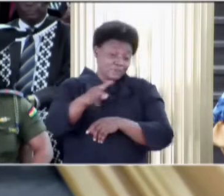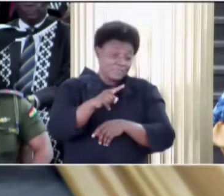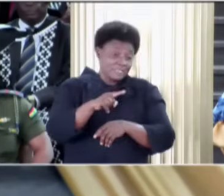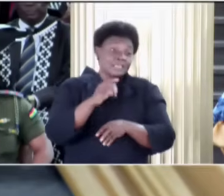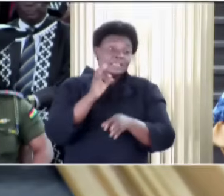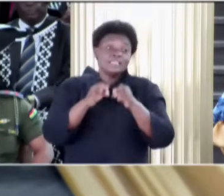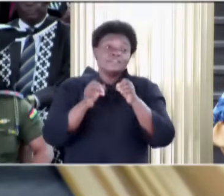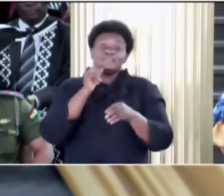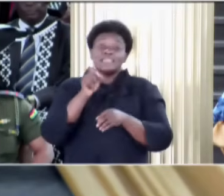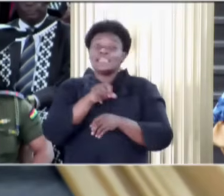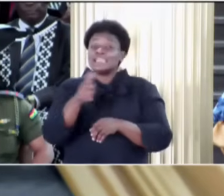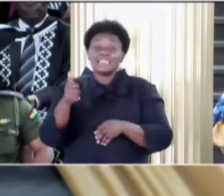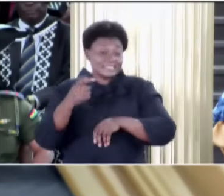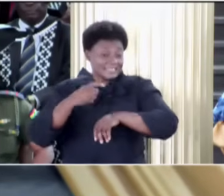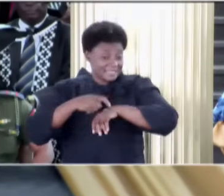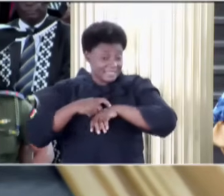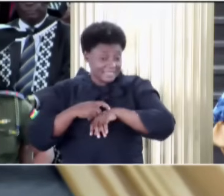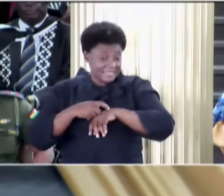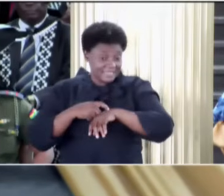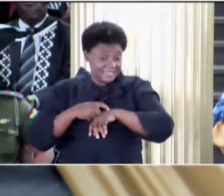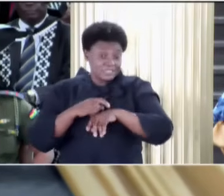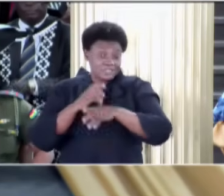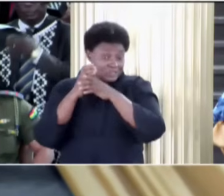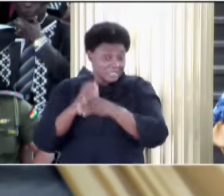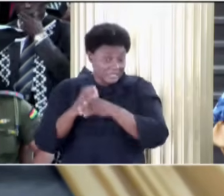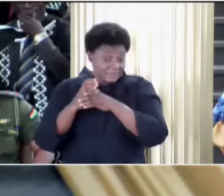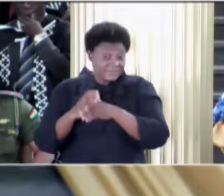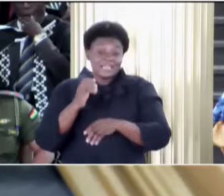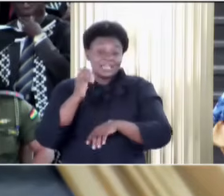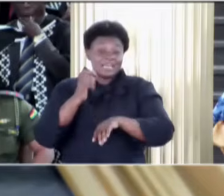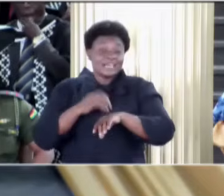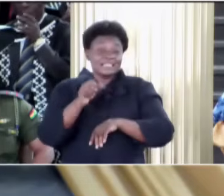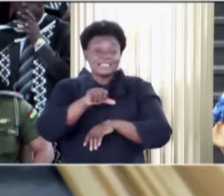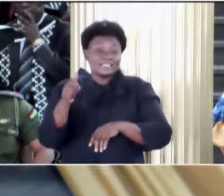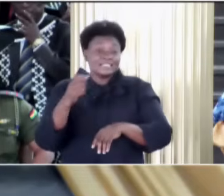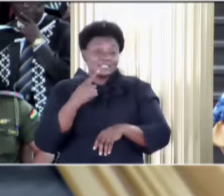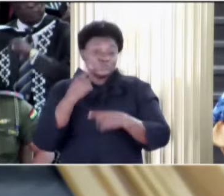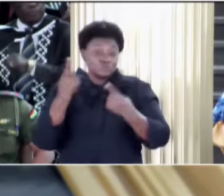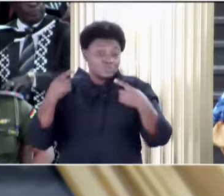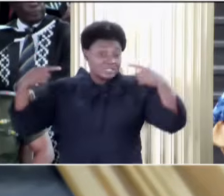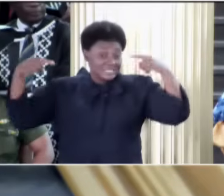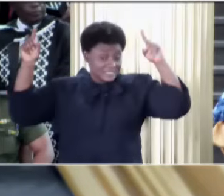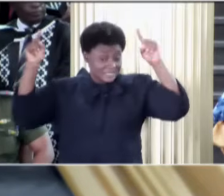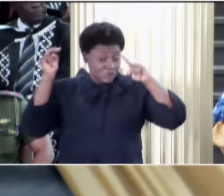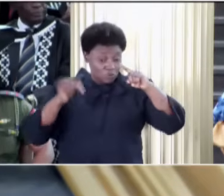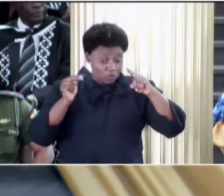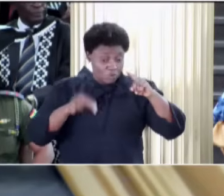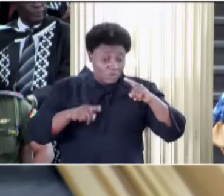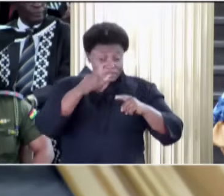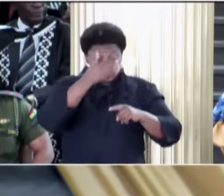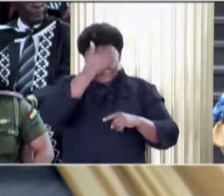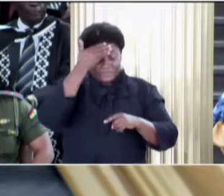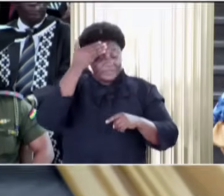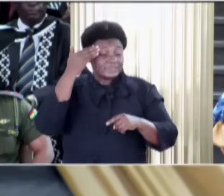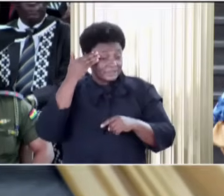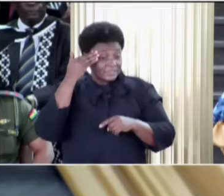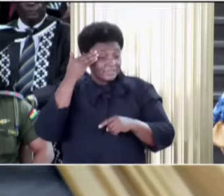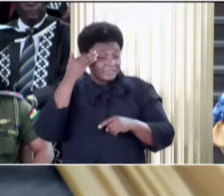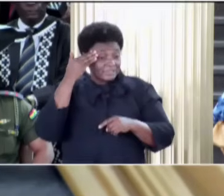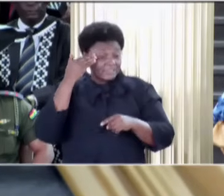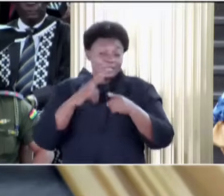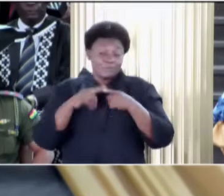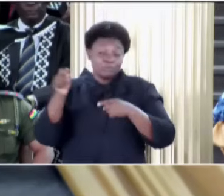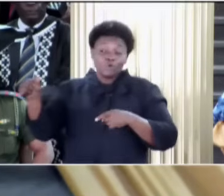any point, please listen carefully, if at any point your success requires you to forget about other